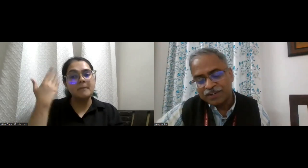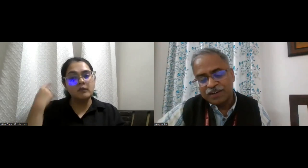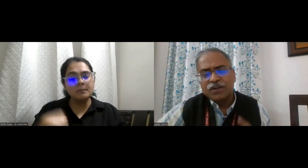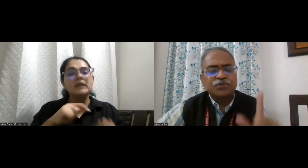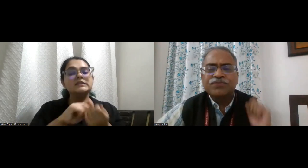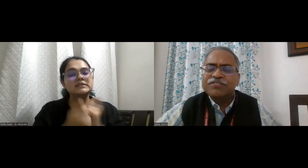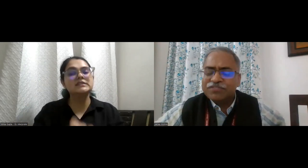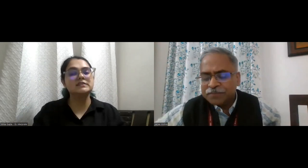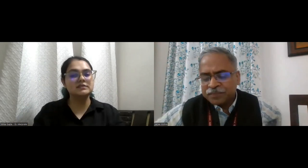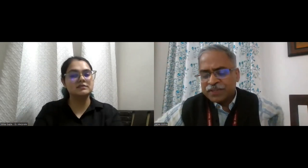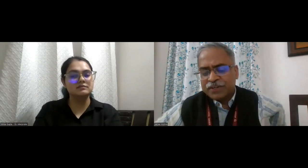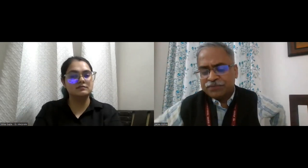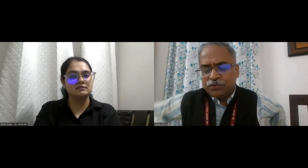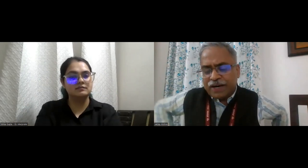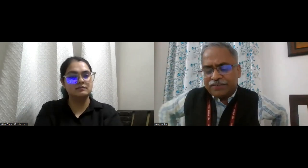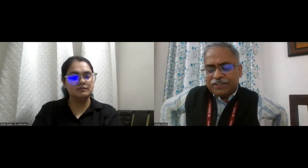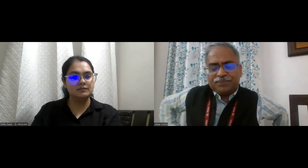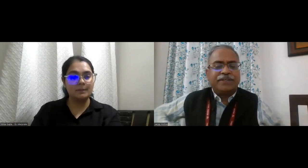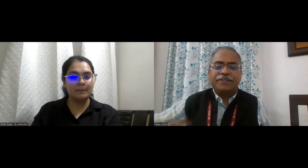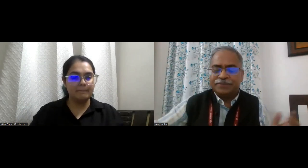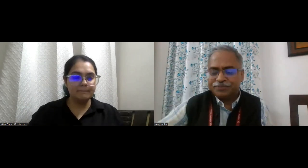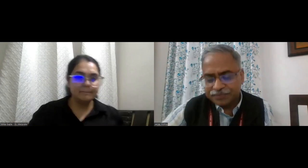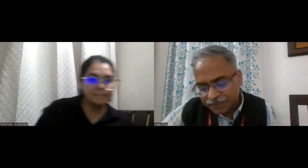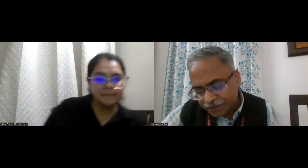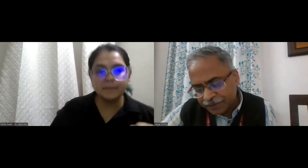programs. So first, if you look at the